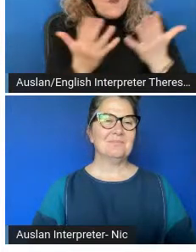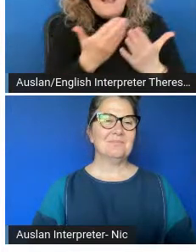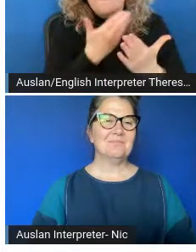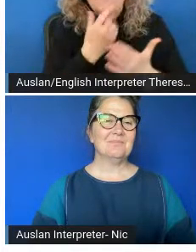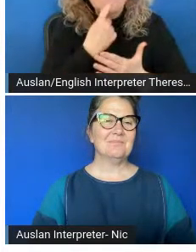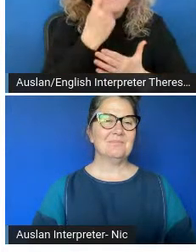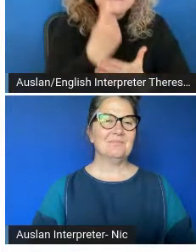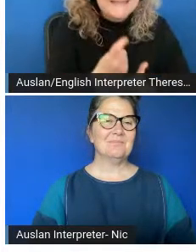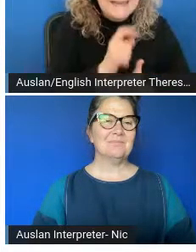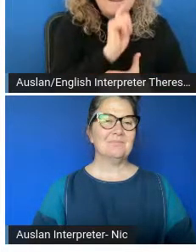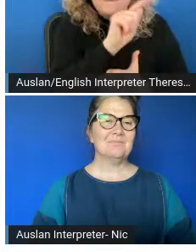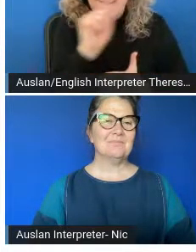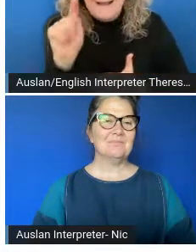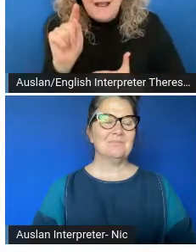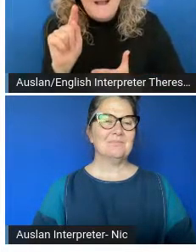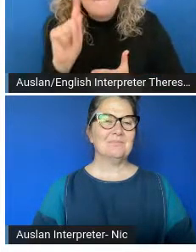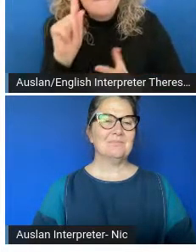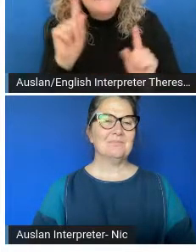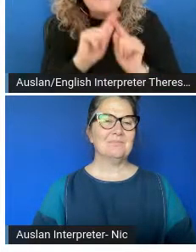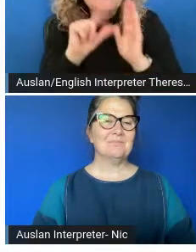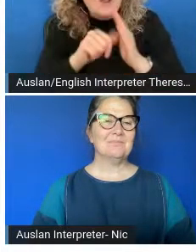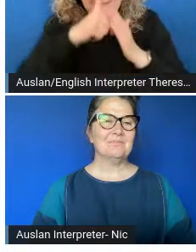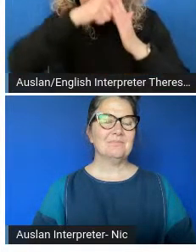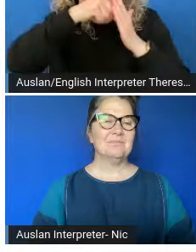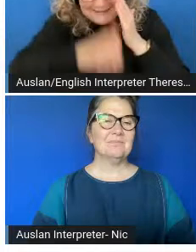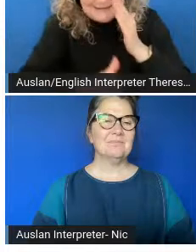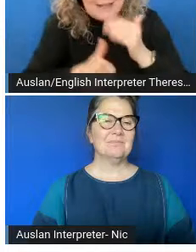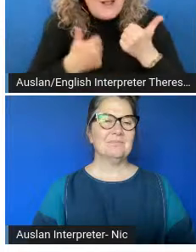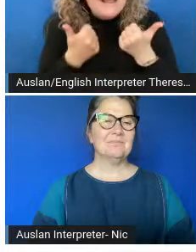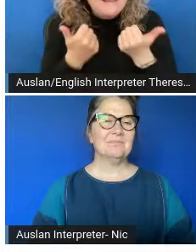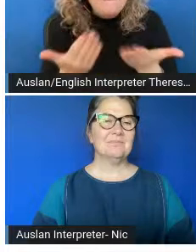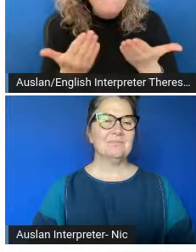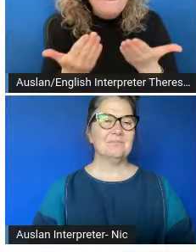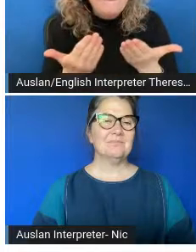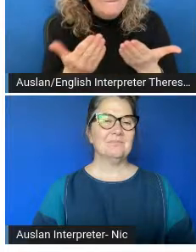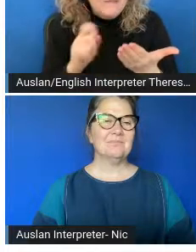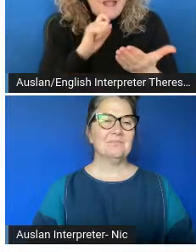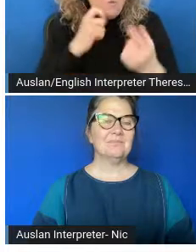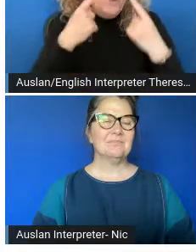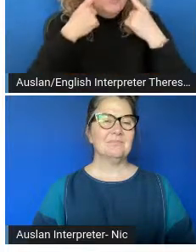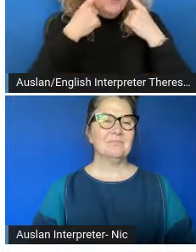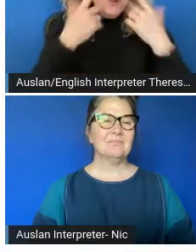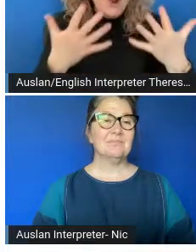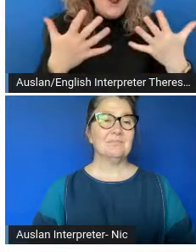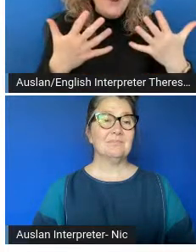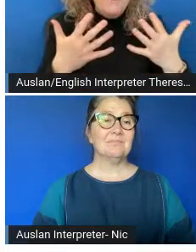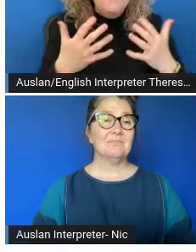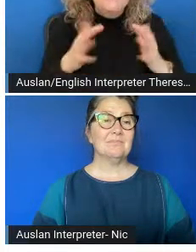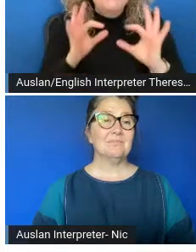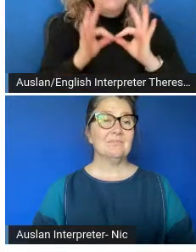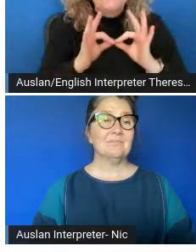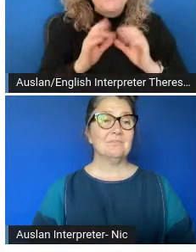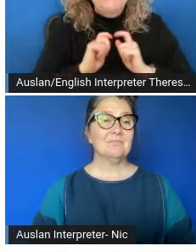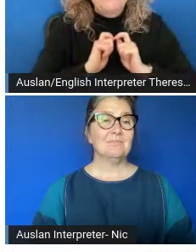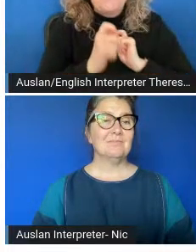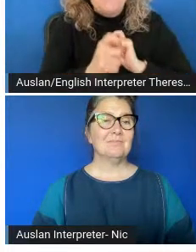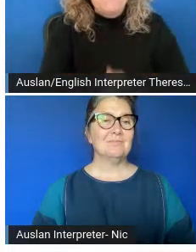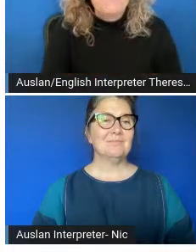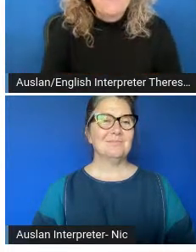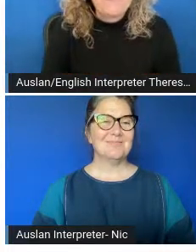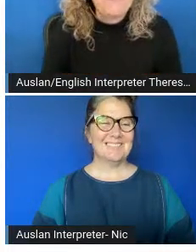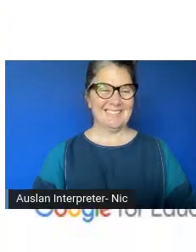in incredible detail. So what I'm going to do is I'm going to actually activate. I'm going to go to the website.